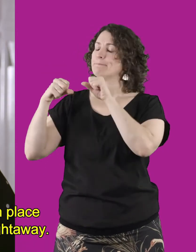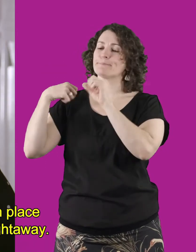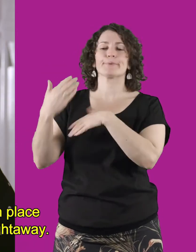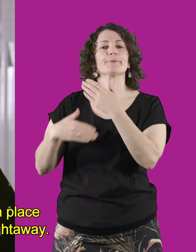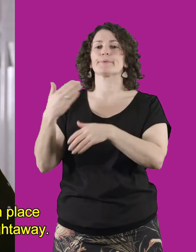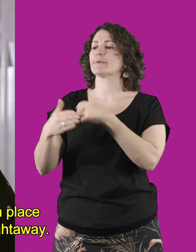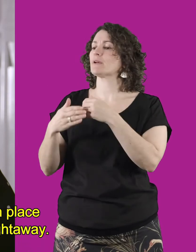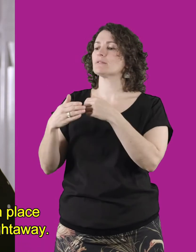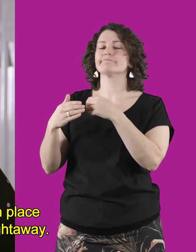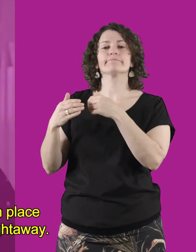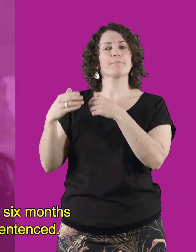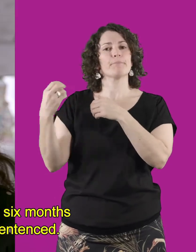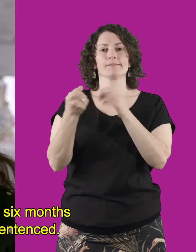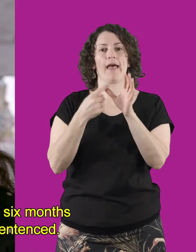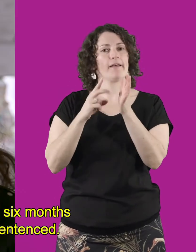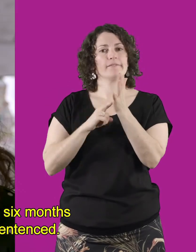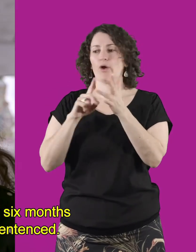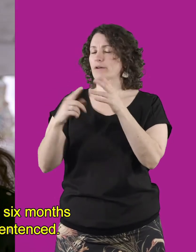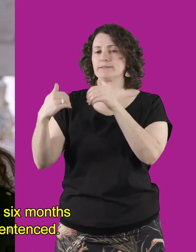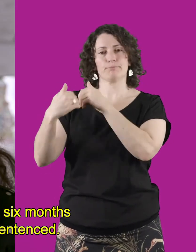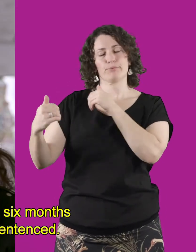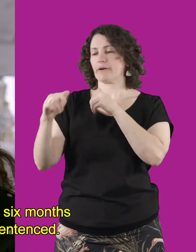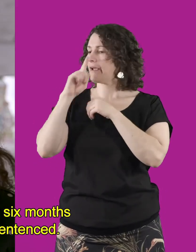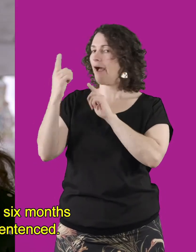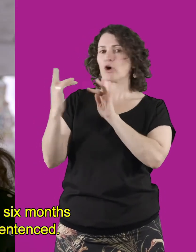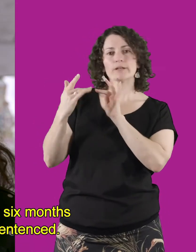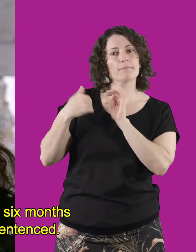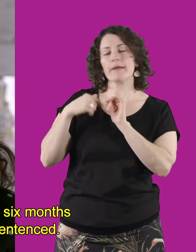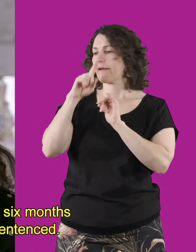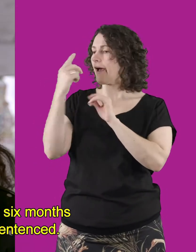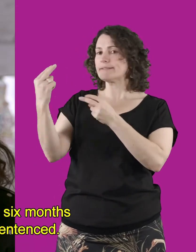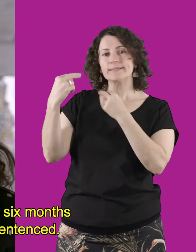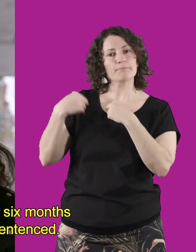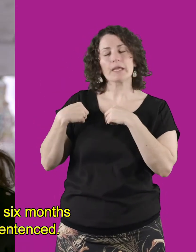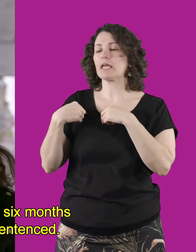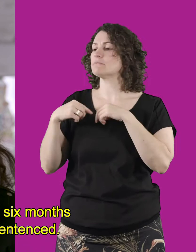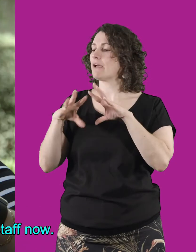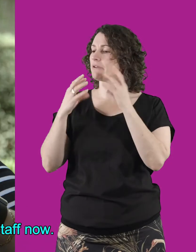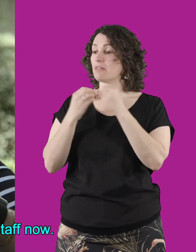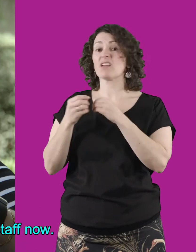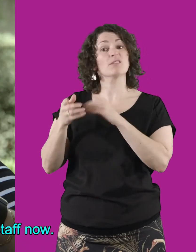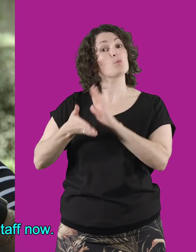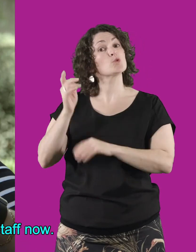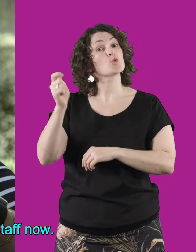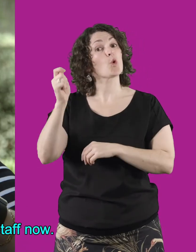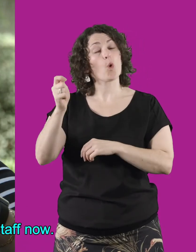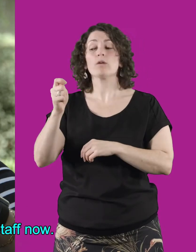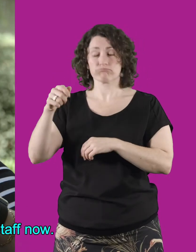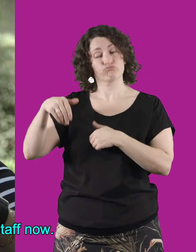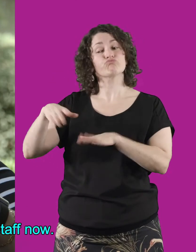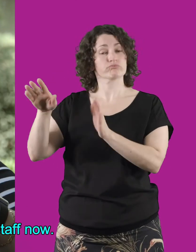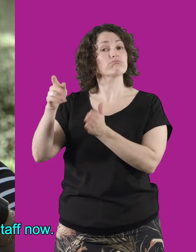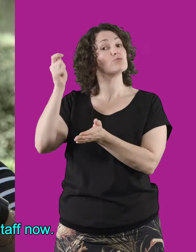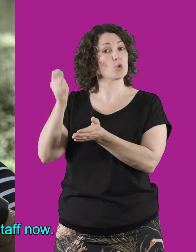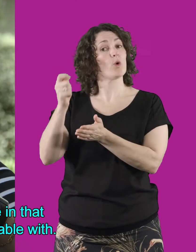in place pretty much straight away. So that was probably 6 months after that he was sentenced. I employ my